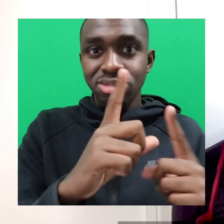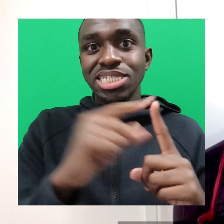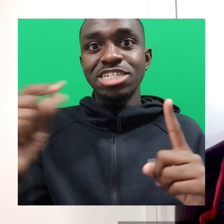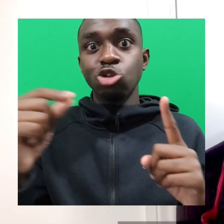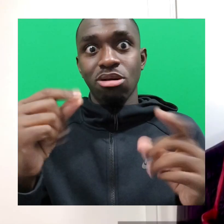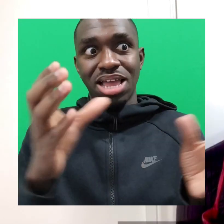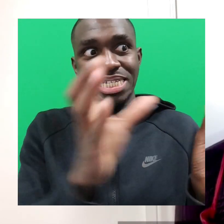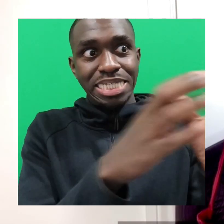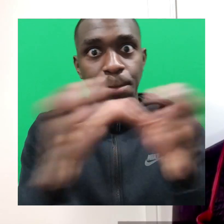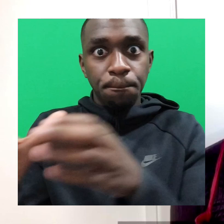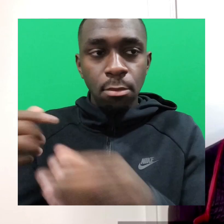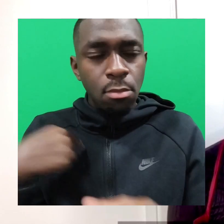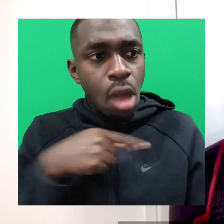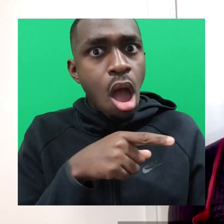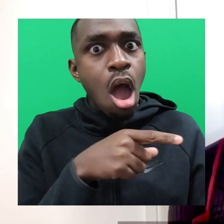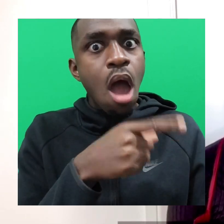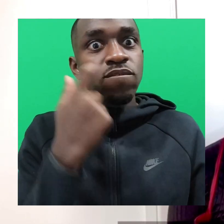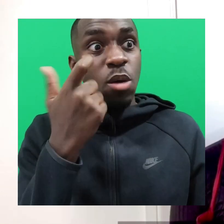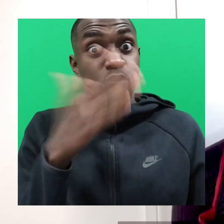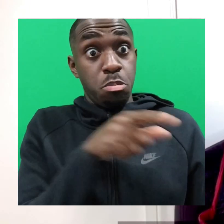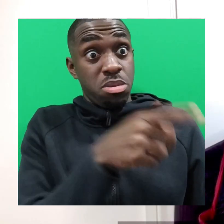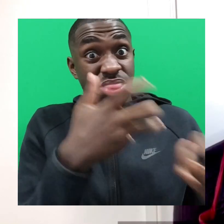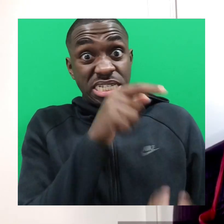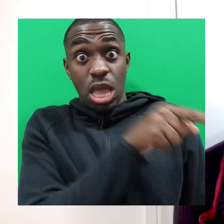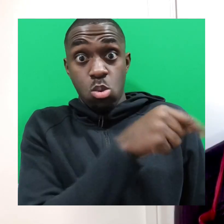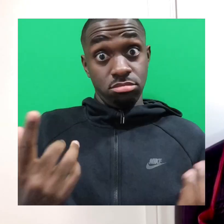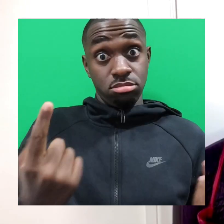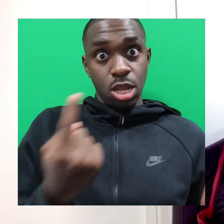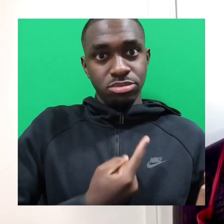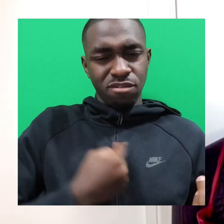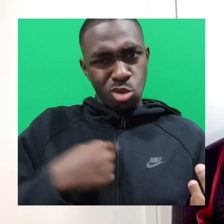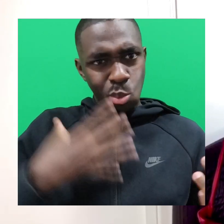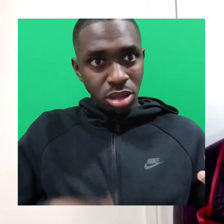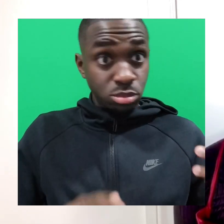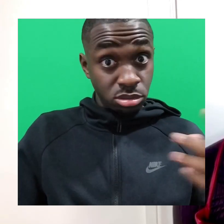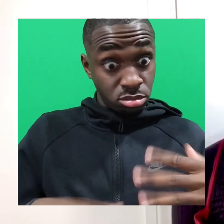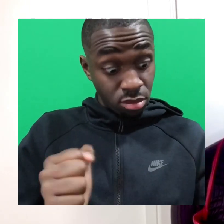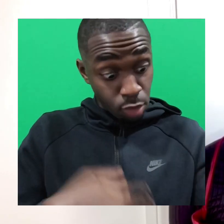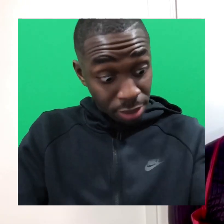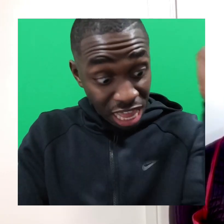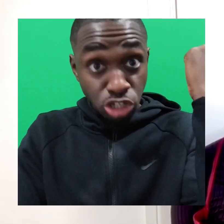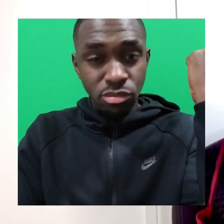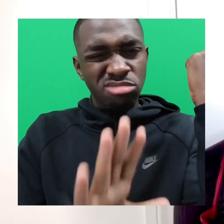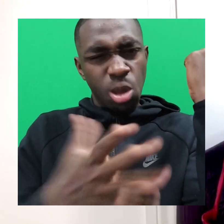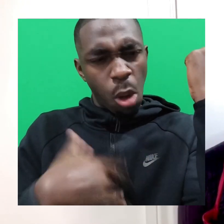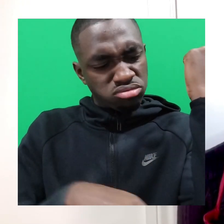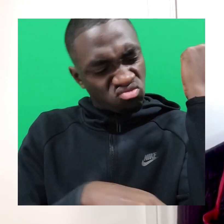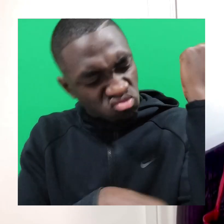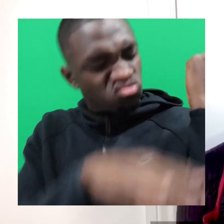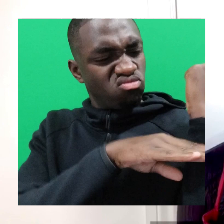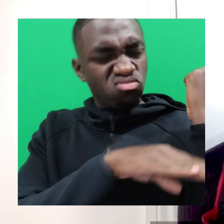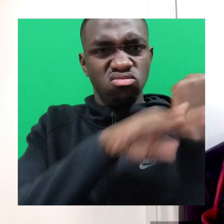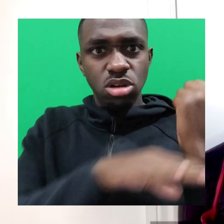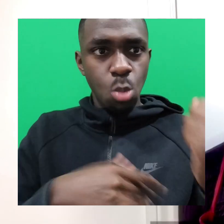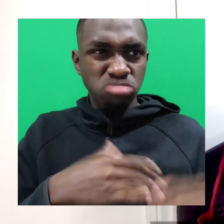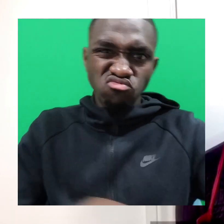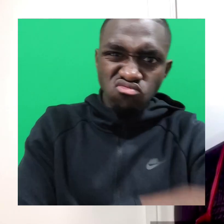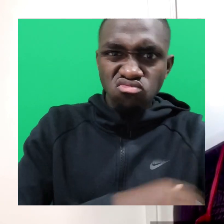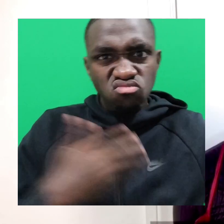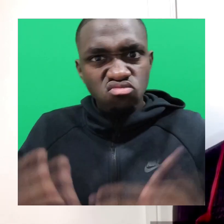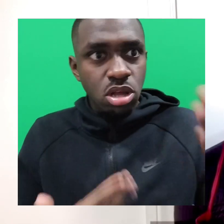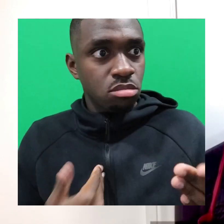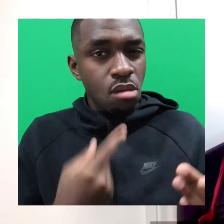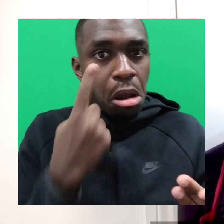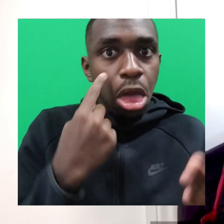because I was working with a lot of different digital teams, and on top of that, I just kind of wanted to break away